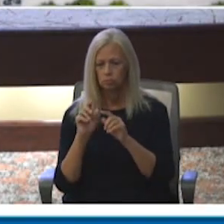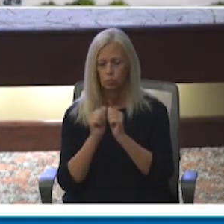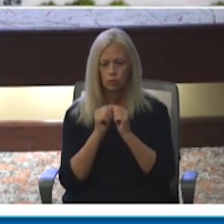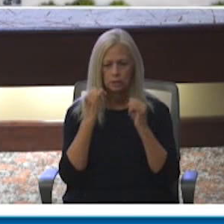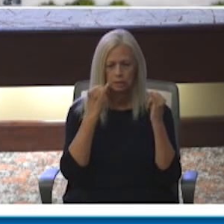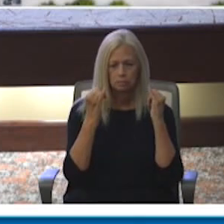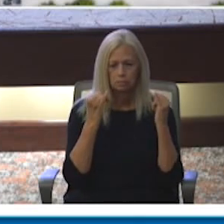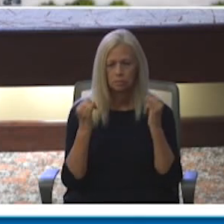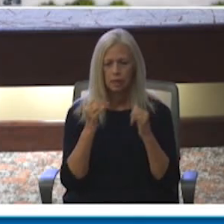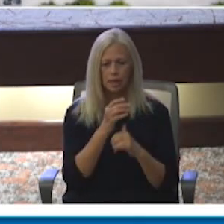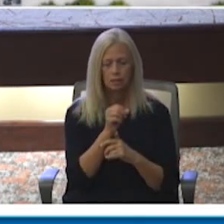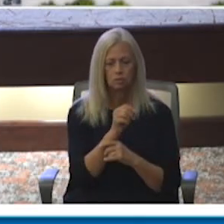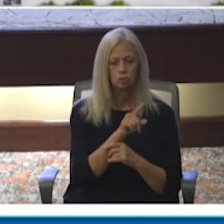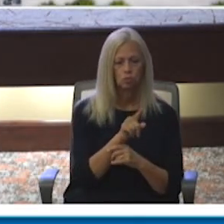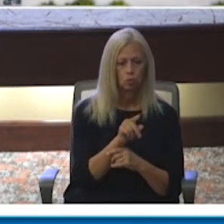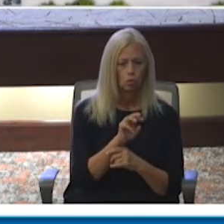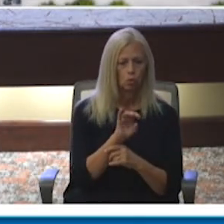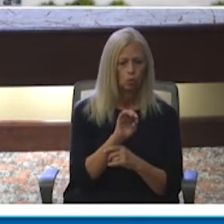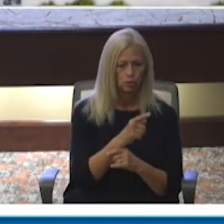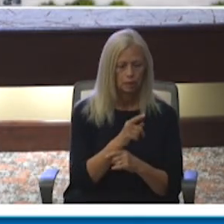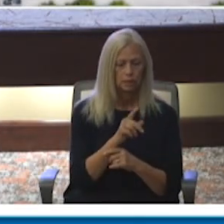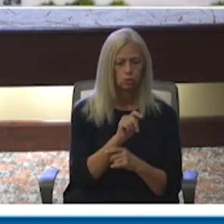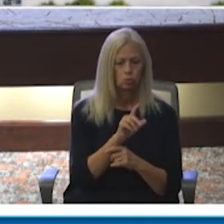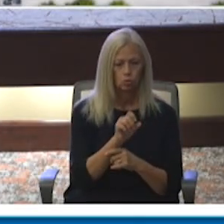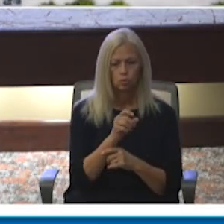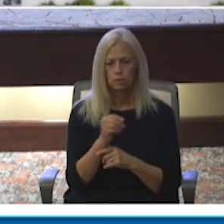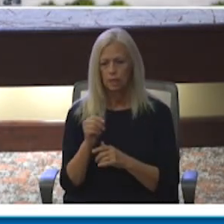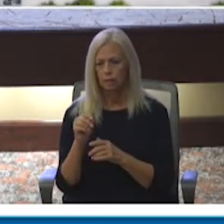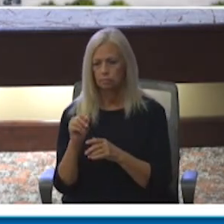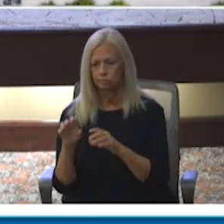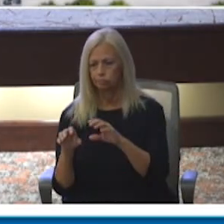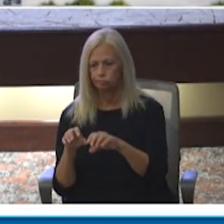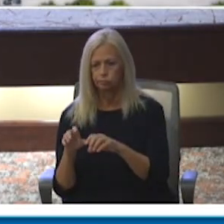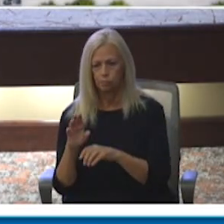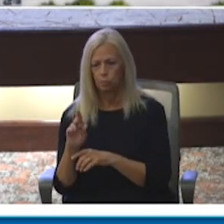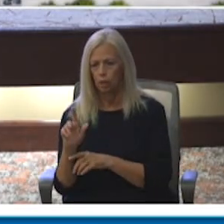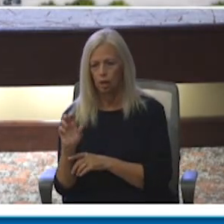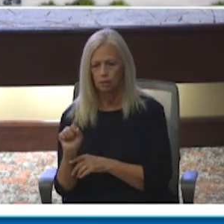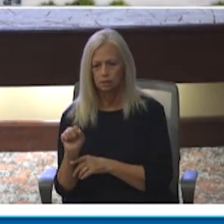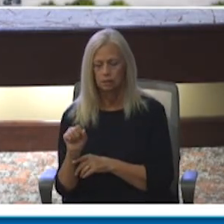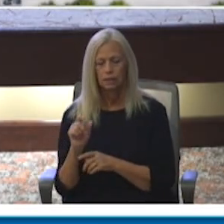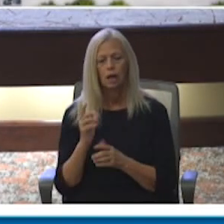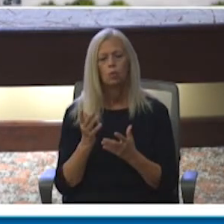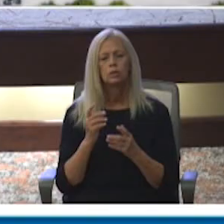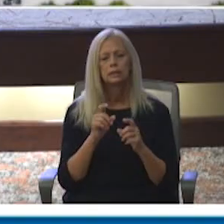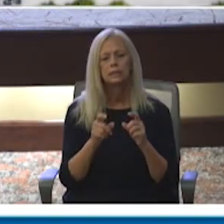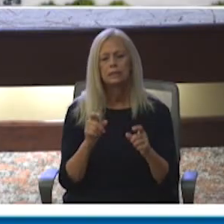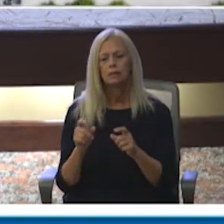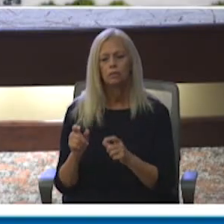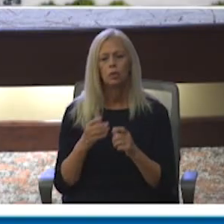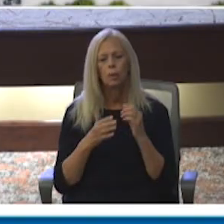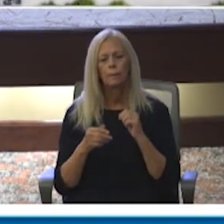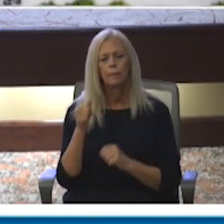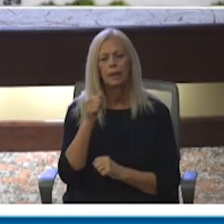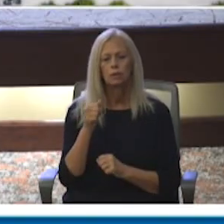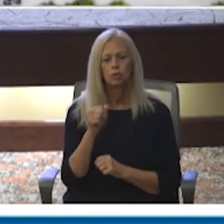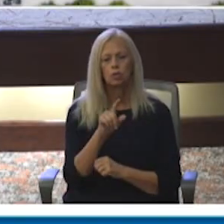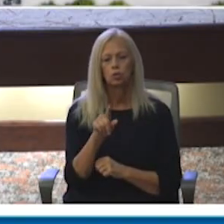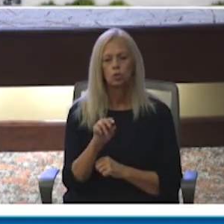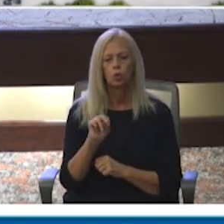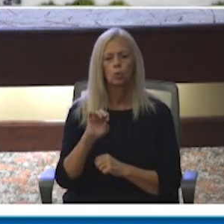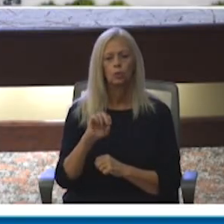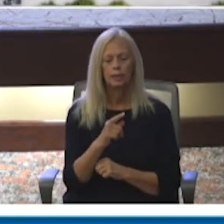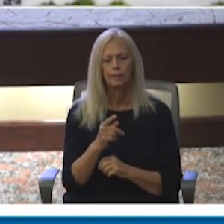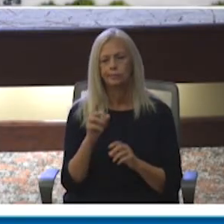and the zoning tools that you have? And where do we need to draw better linkages and give you better zoning tools to give you a better zoning toolbox